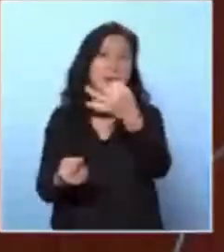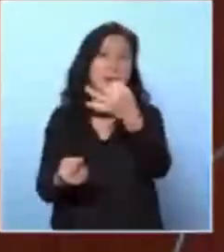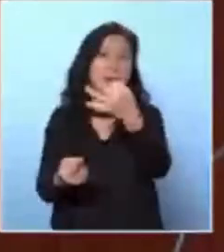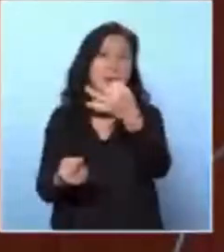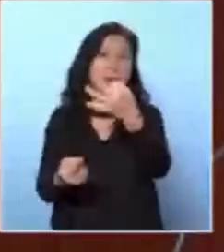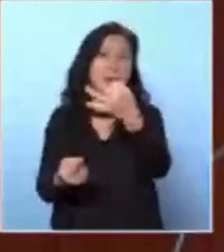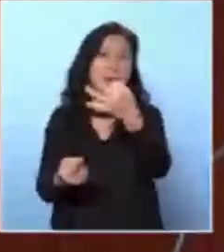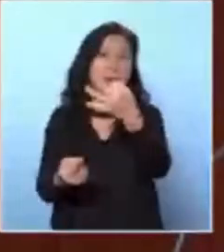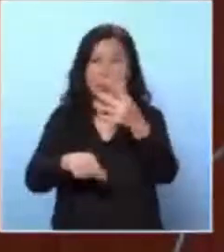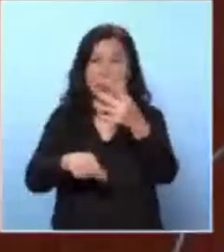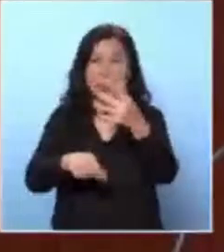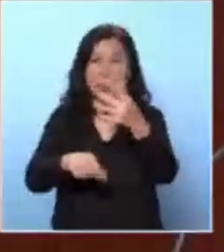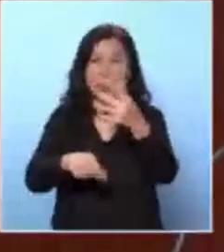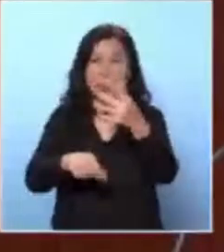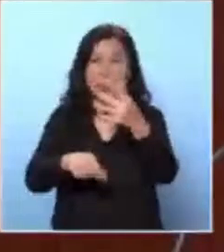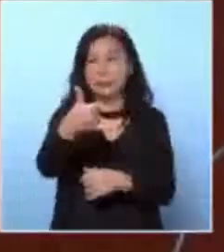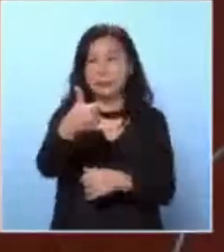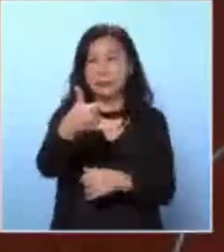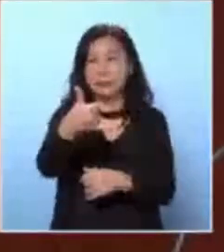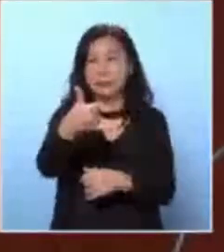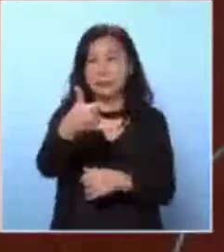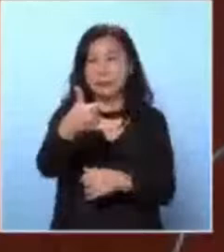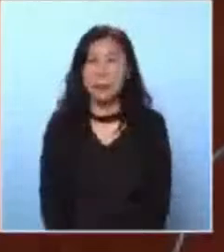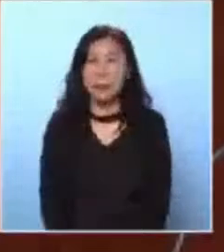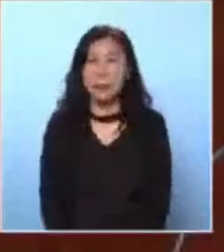35,000 students are expected to benefit.